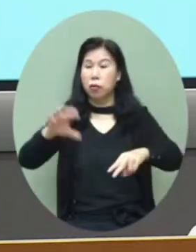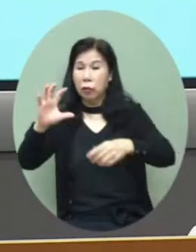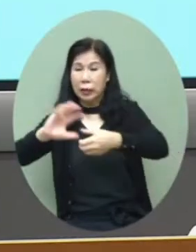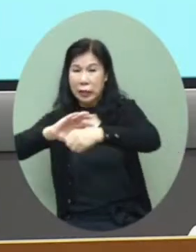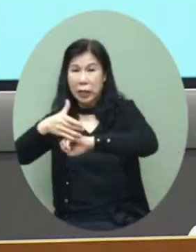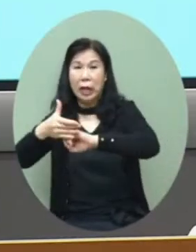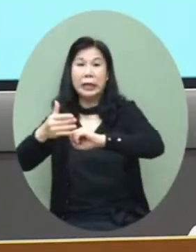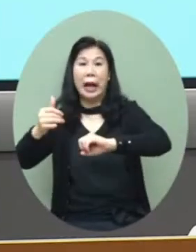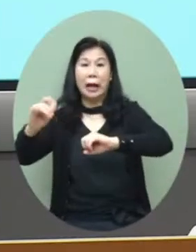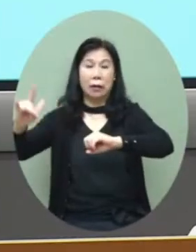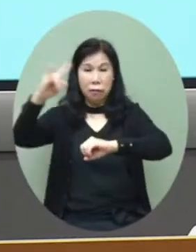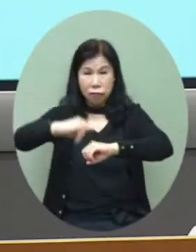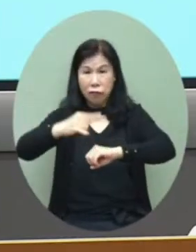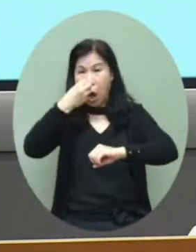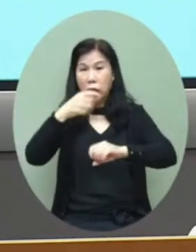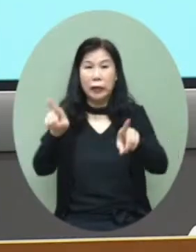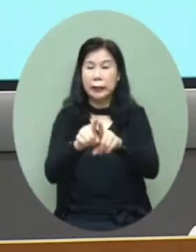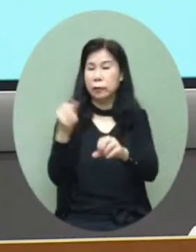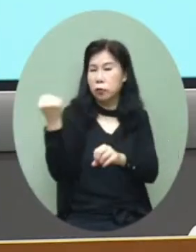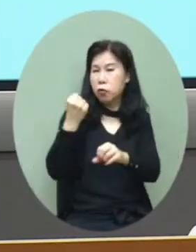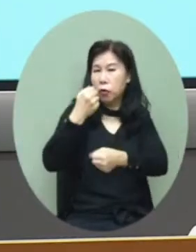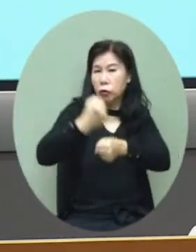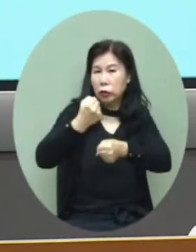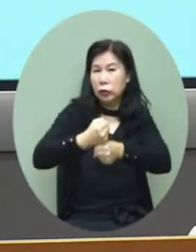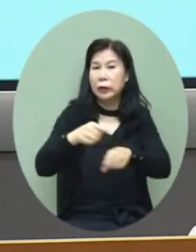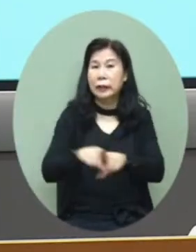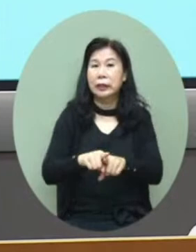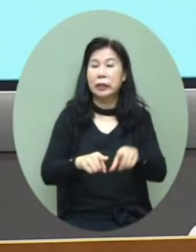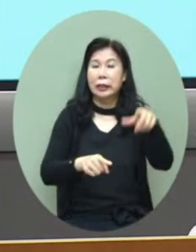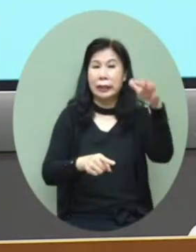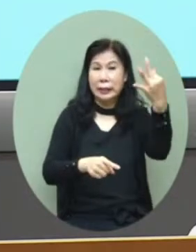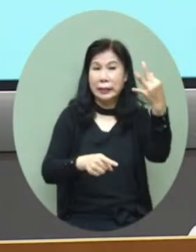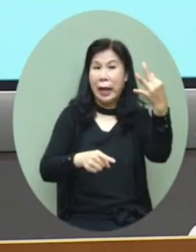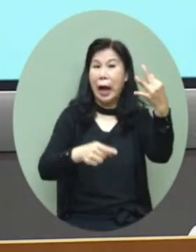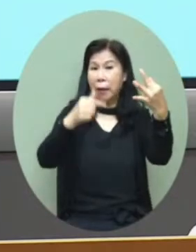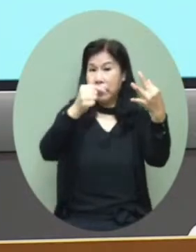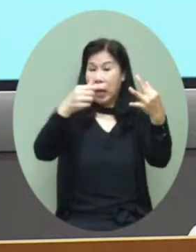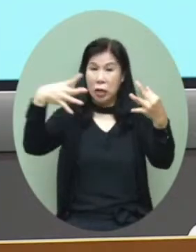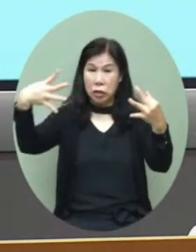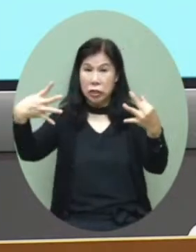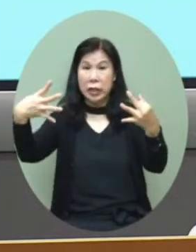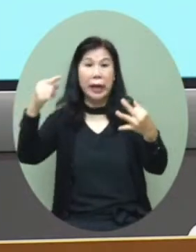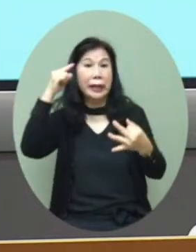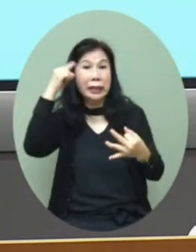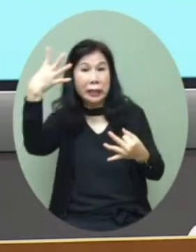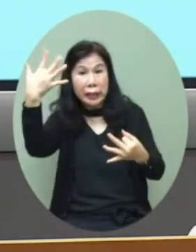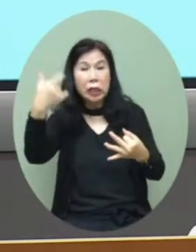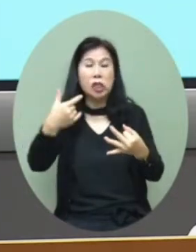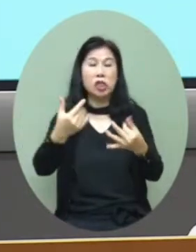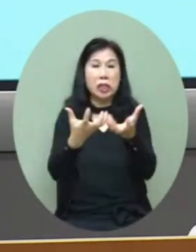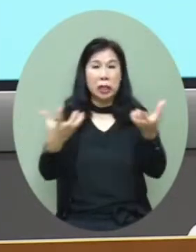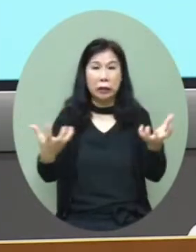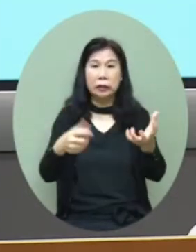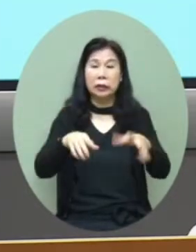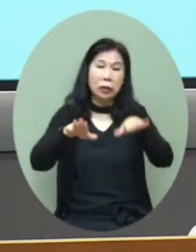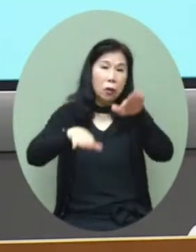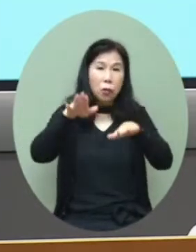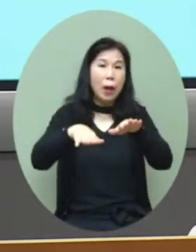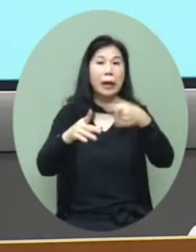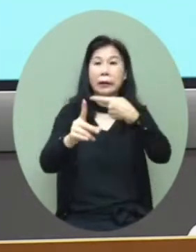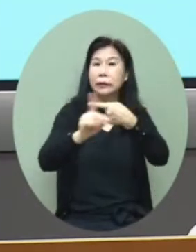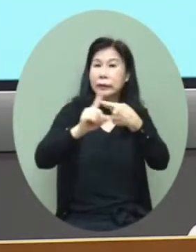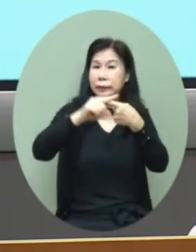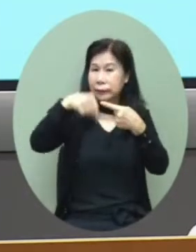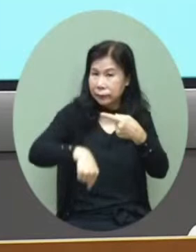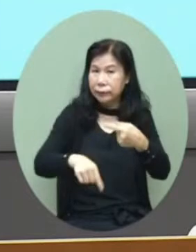that are conflicting or contradictory. We can still proceed what we're supposed to do.